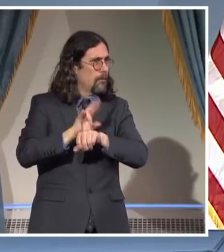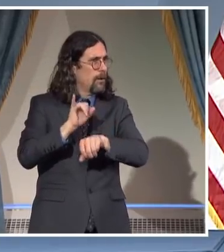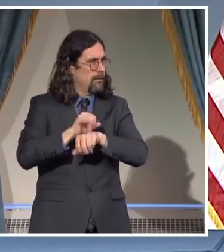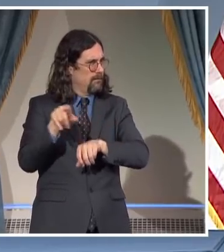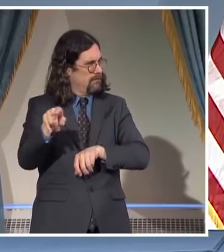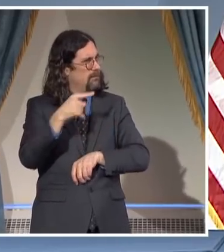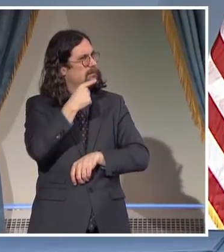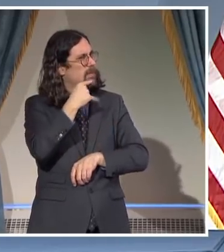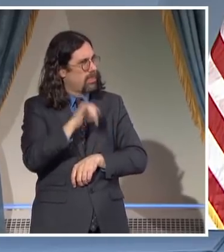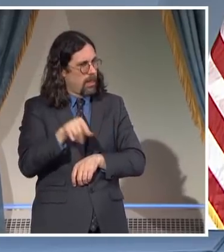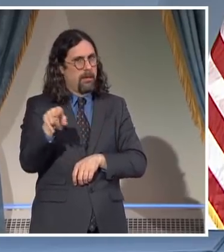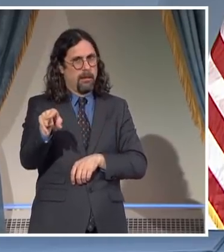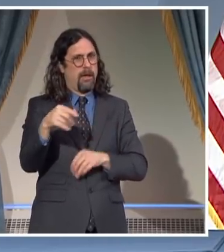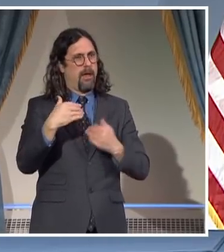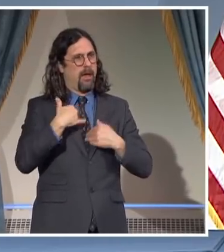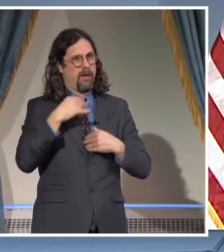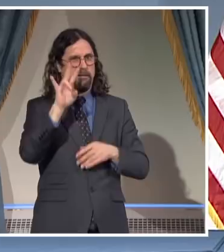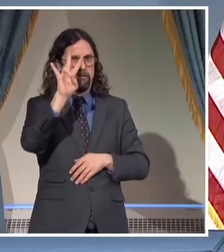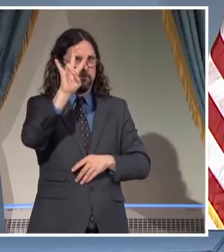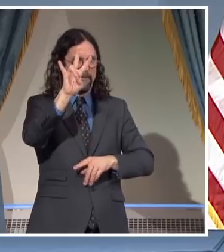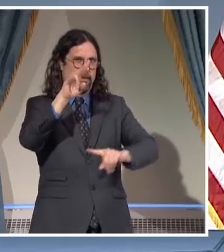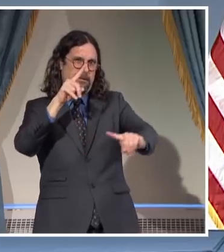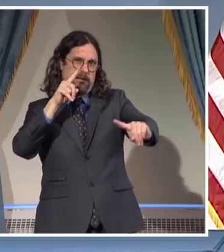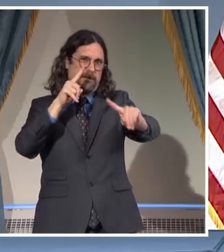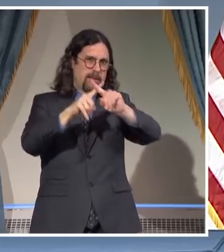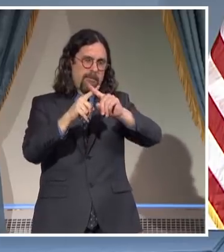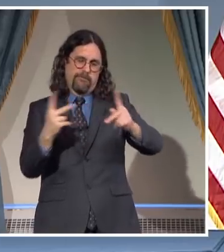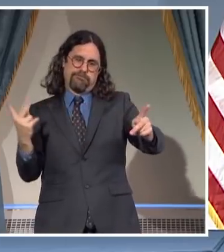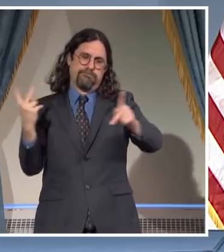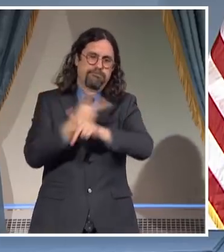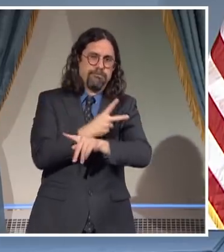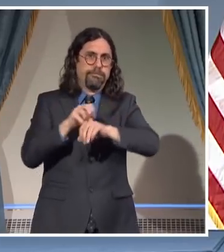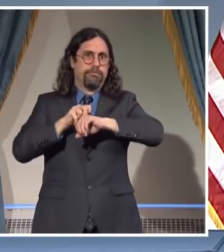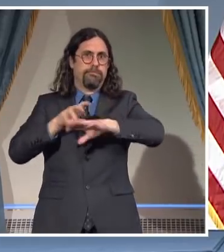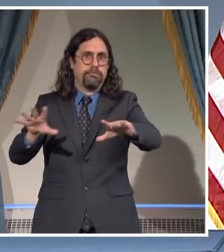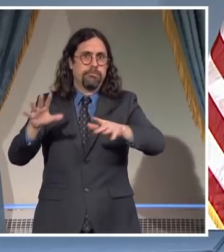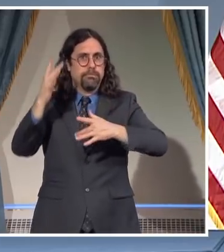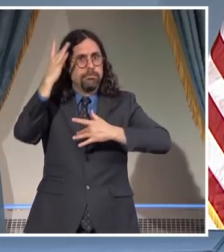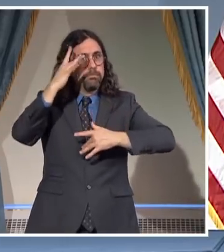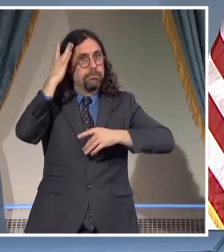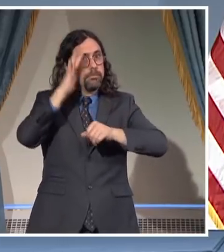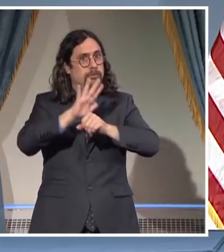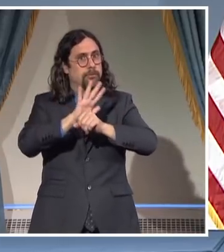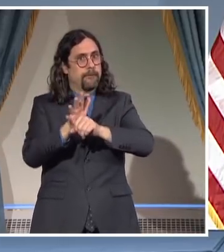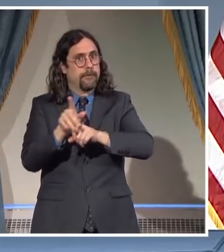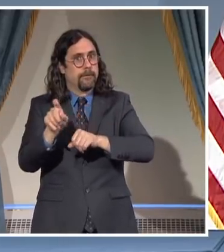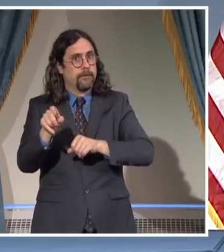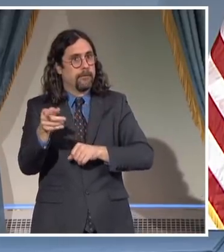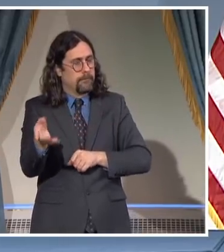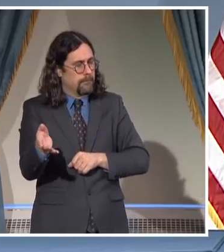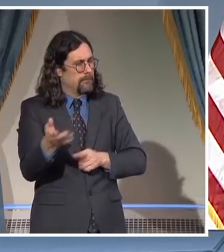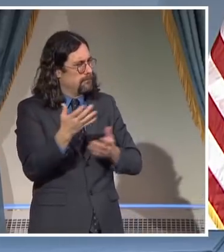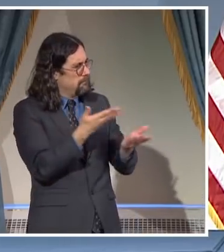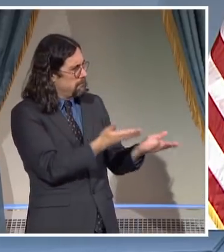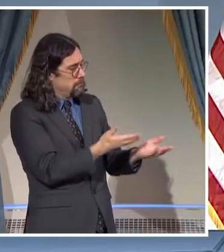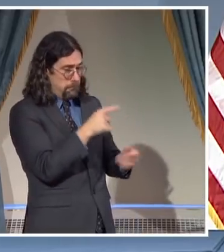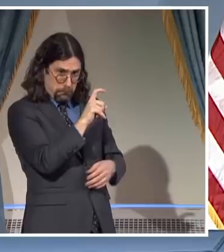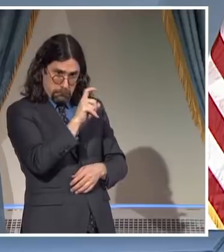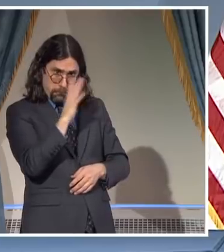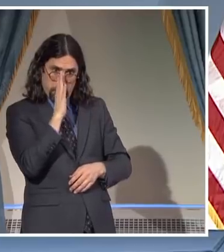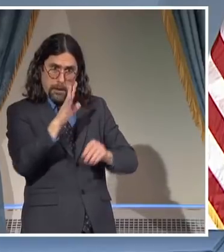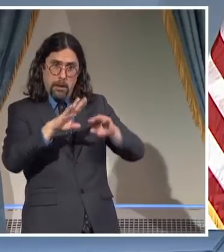Rikers? Is there going to be a separate place for, isolating prisoners? Like, what is the plan going forward at this point?